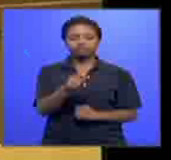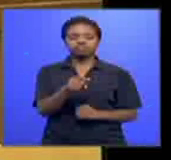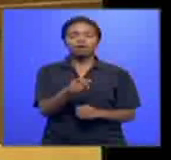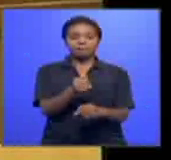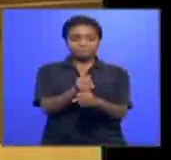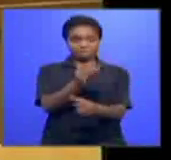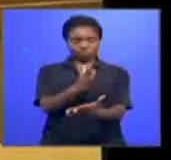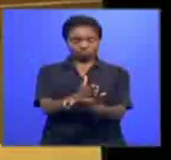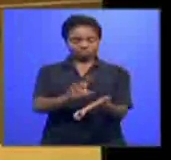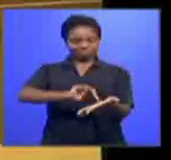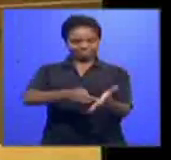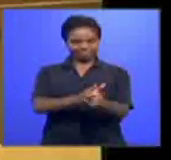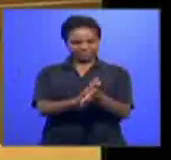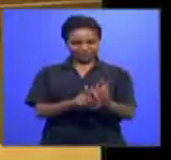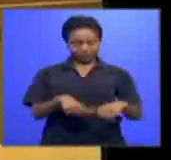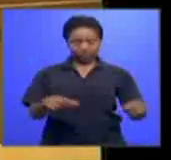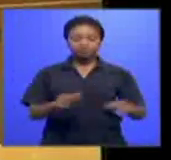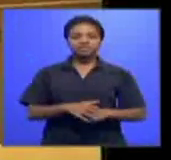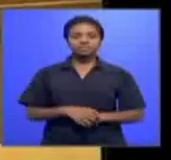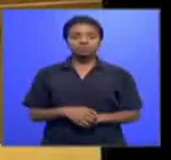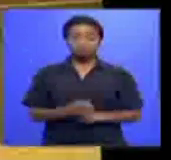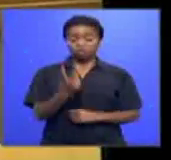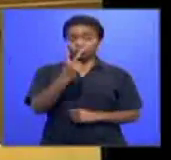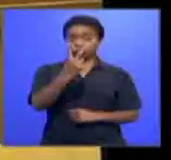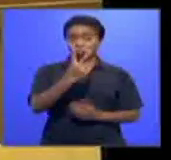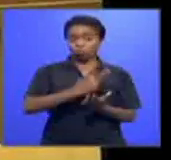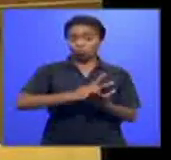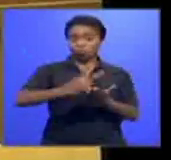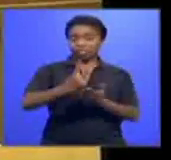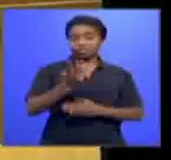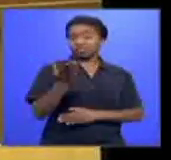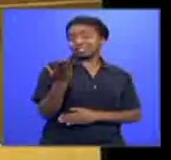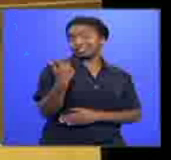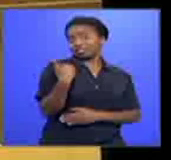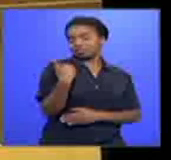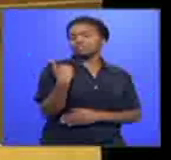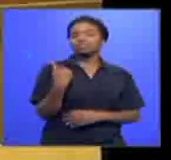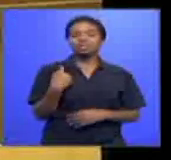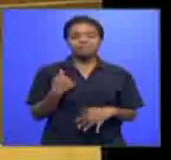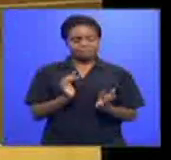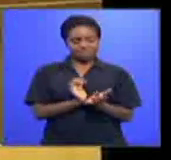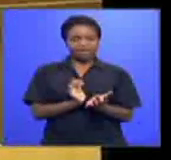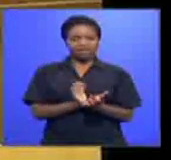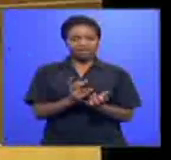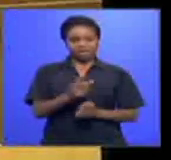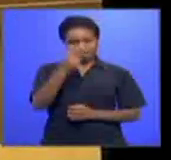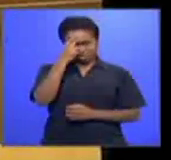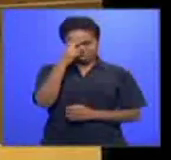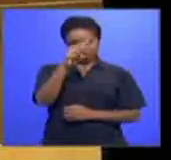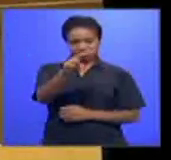2 weeks ago, I had a meeting in Pretoria with Sir John